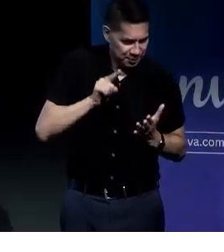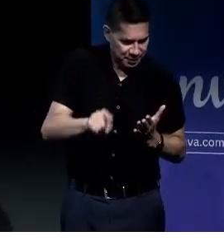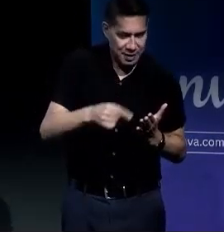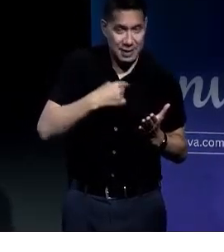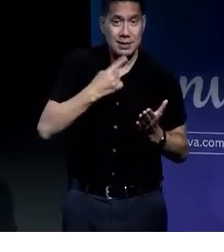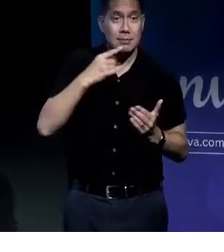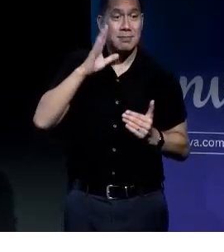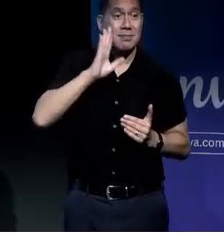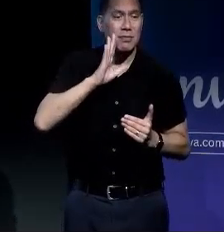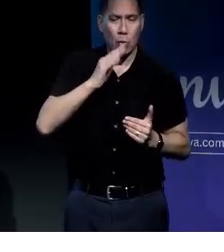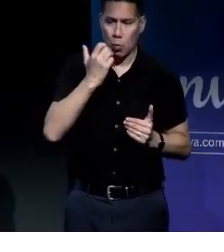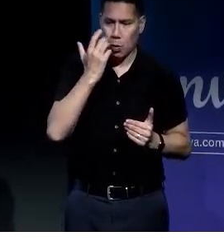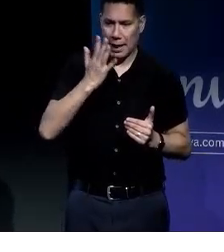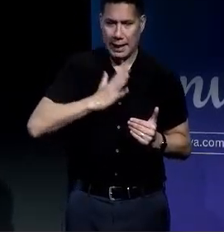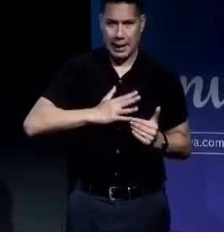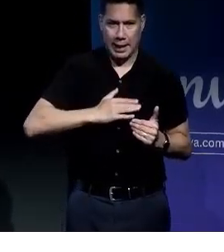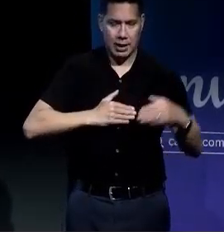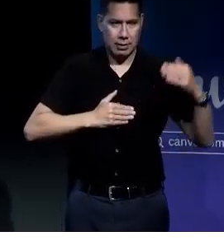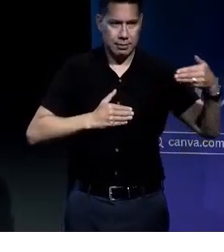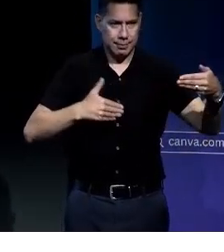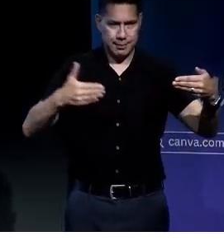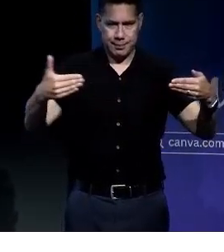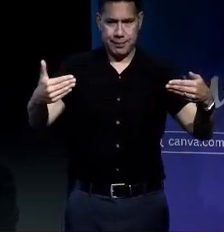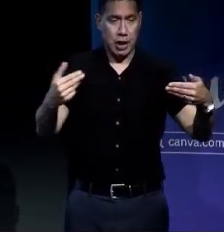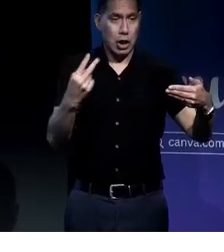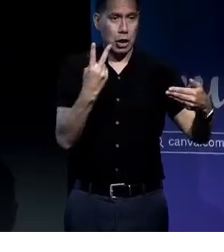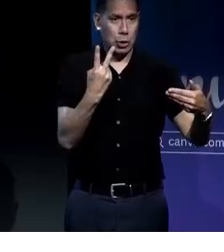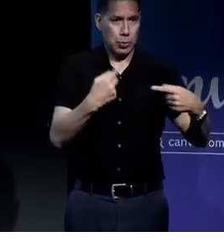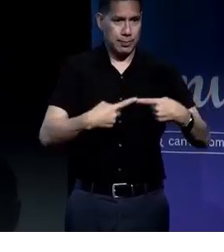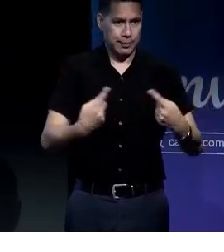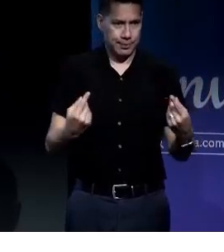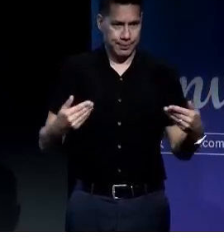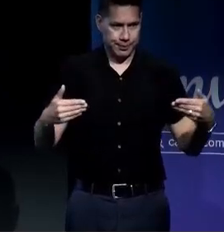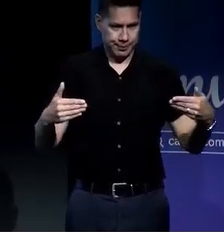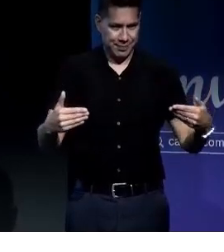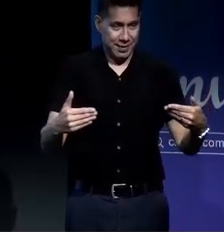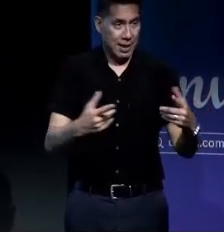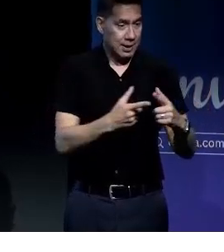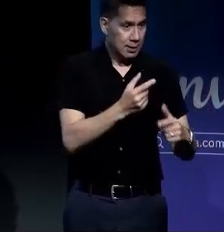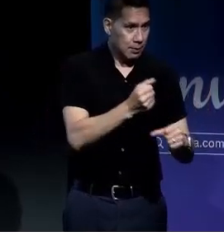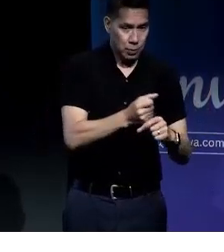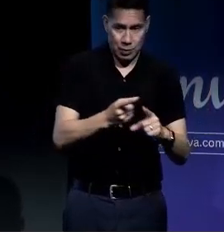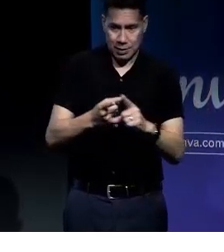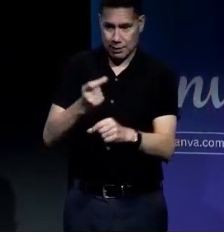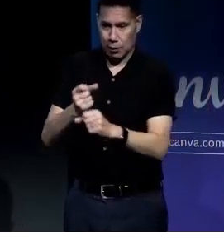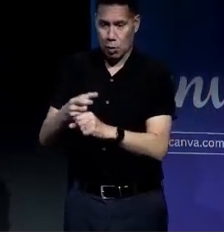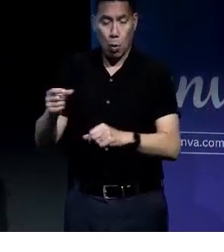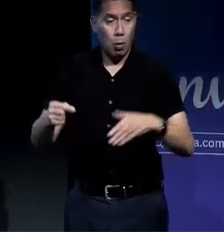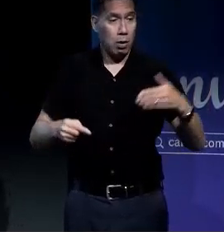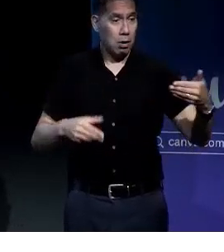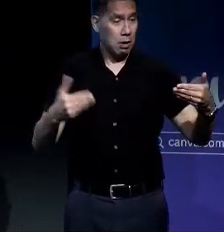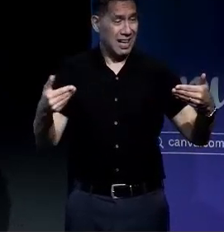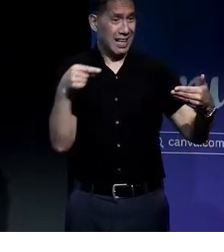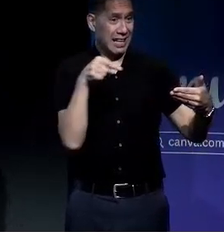before, we're always going to need two palettes. I'm going to work through two examples today that come from, one is